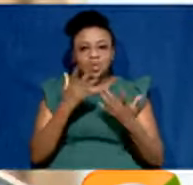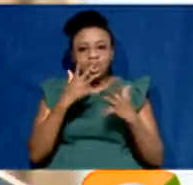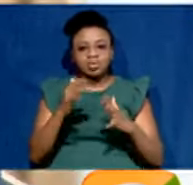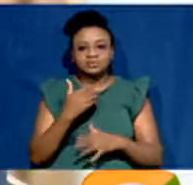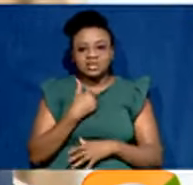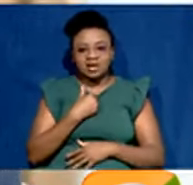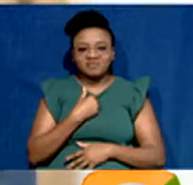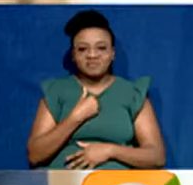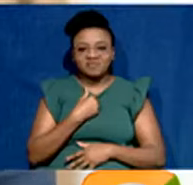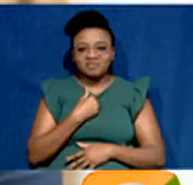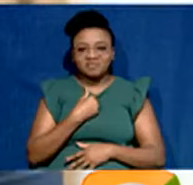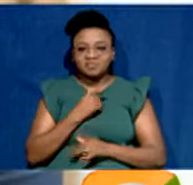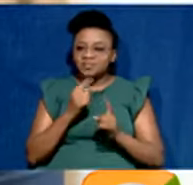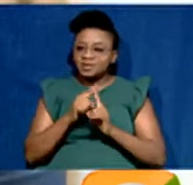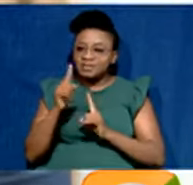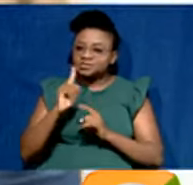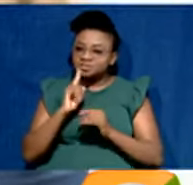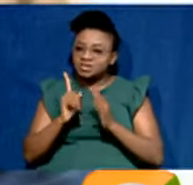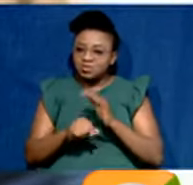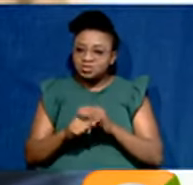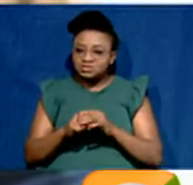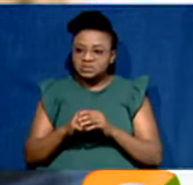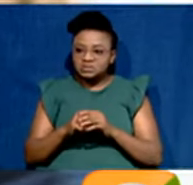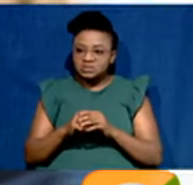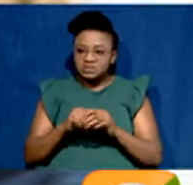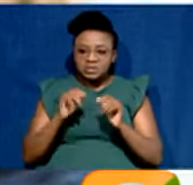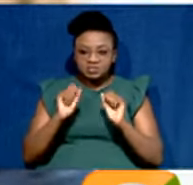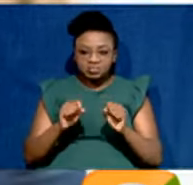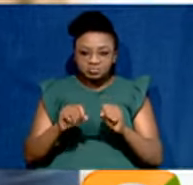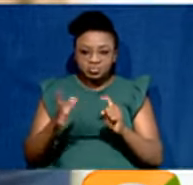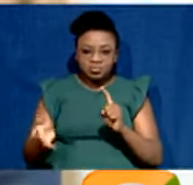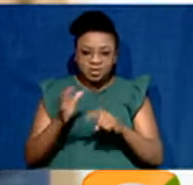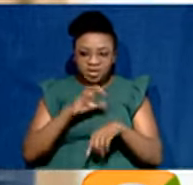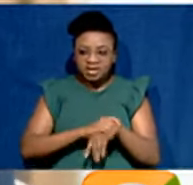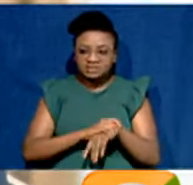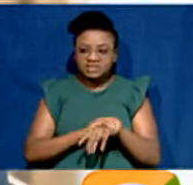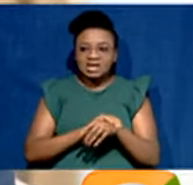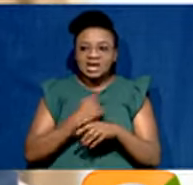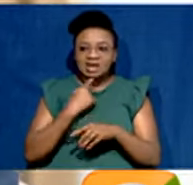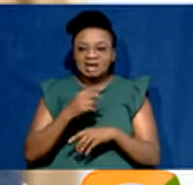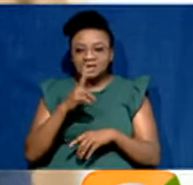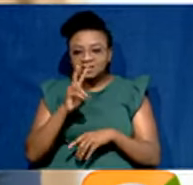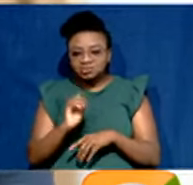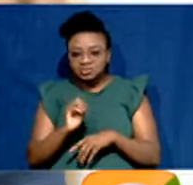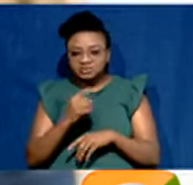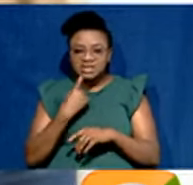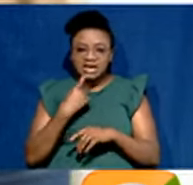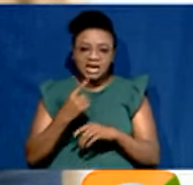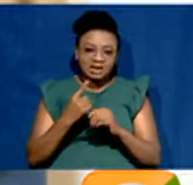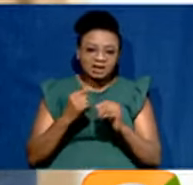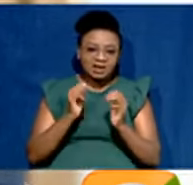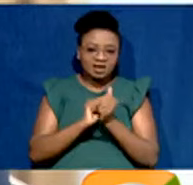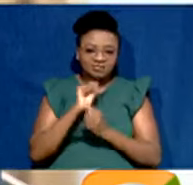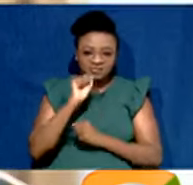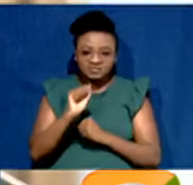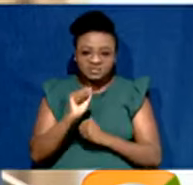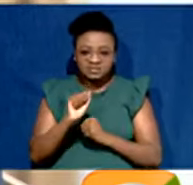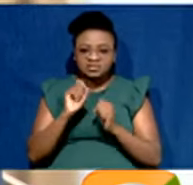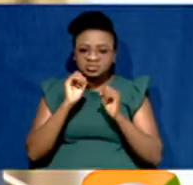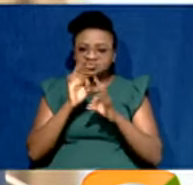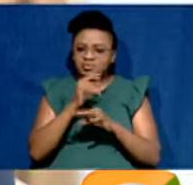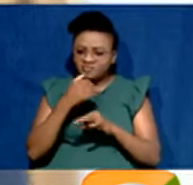said that you see it going below 120. Correct. $115 even. Correct. So if you have all this